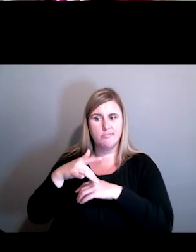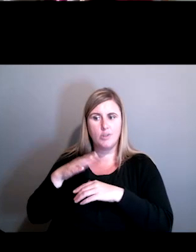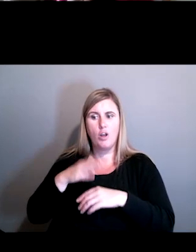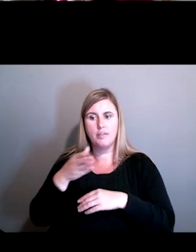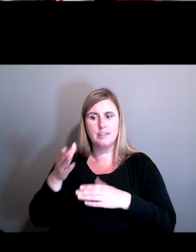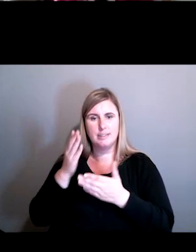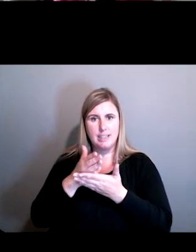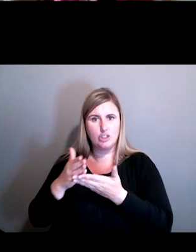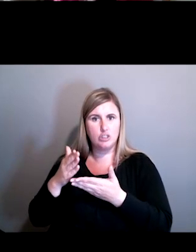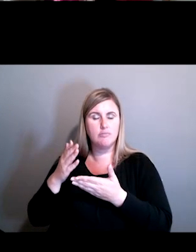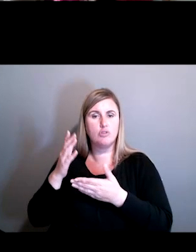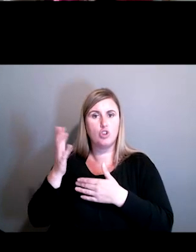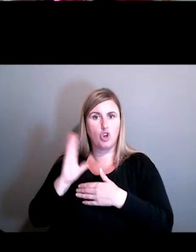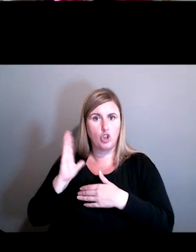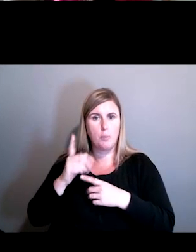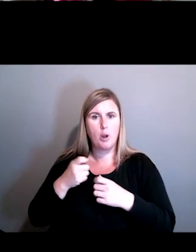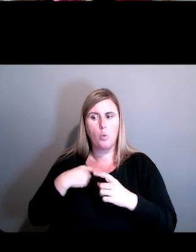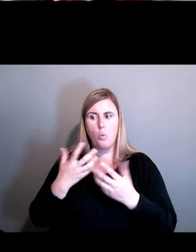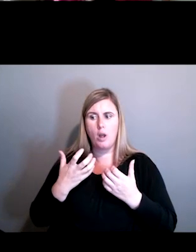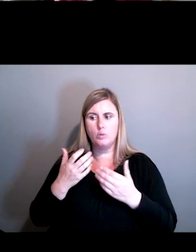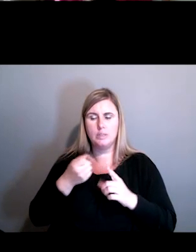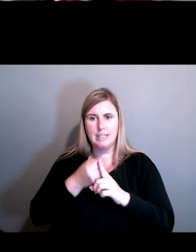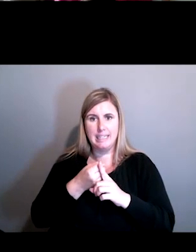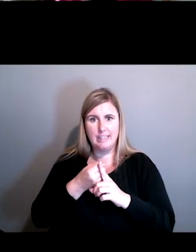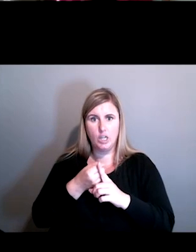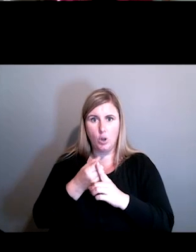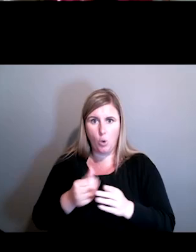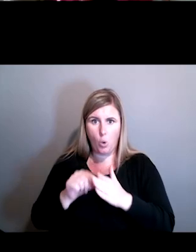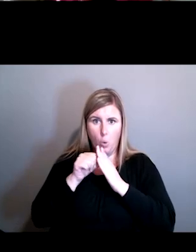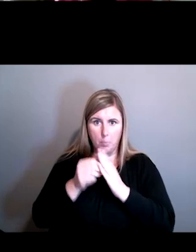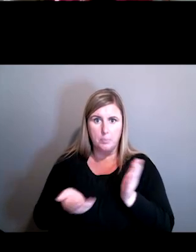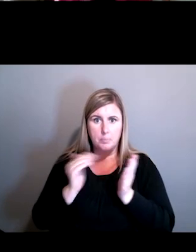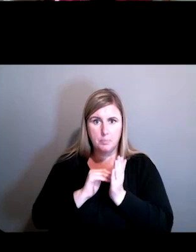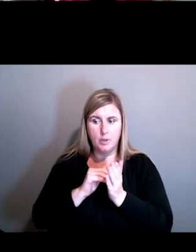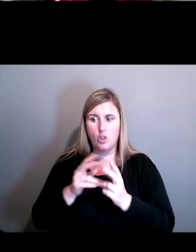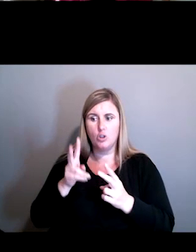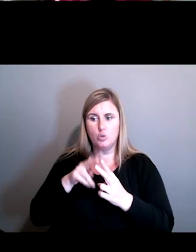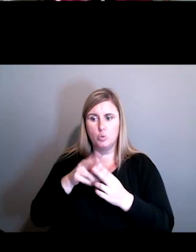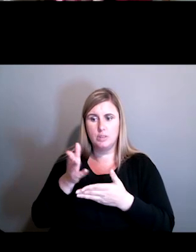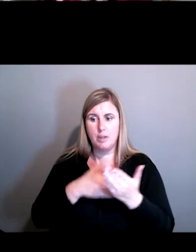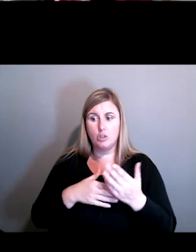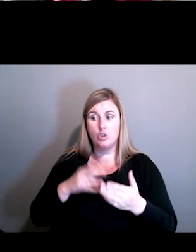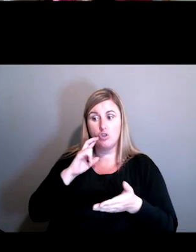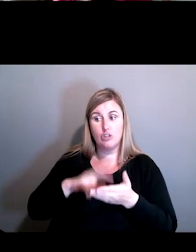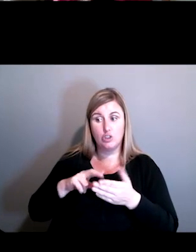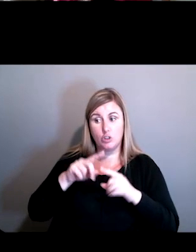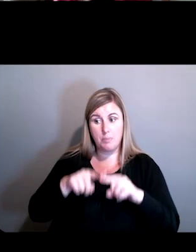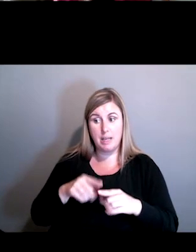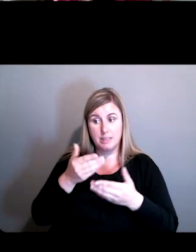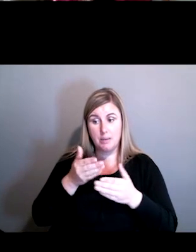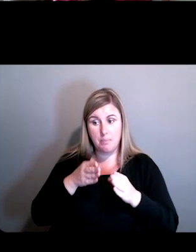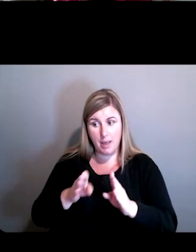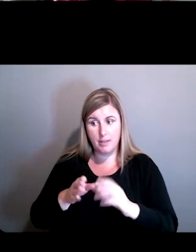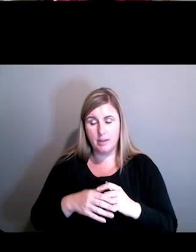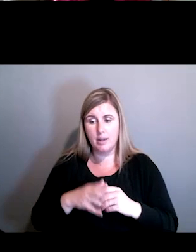to hit home on these 2 dimensions, the research-based methods and the dimension that says guided by student